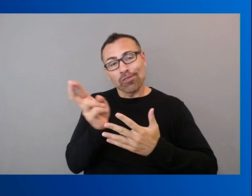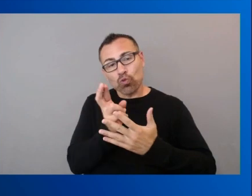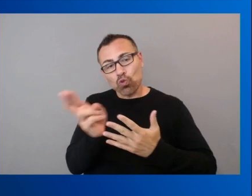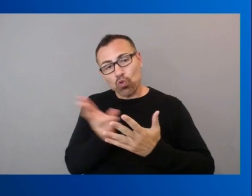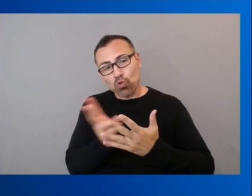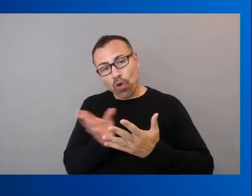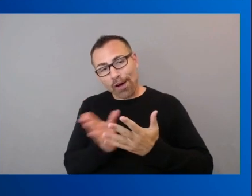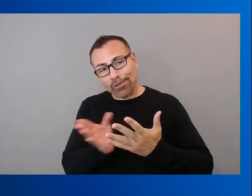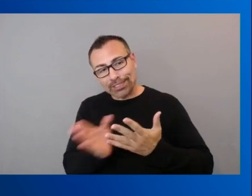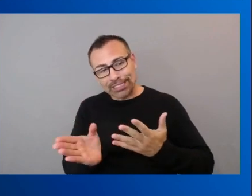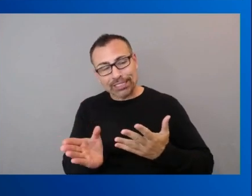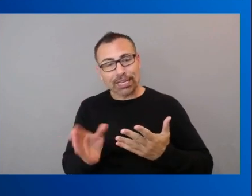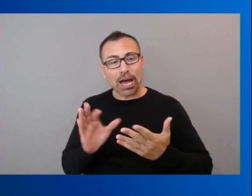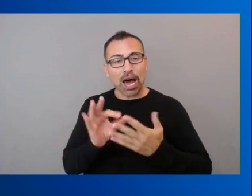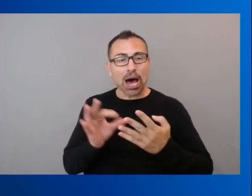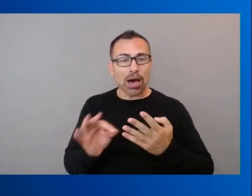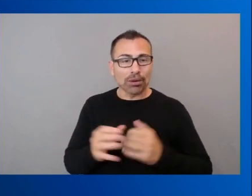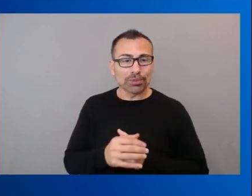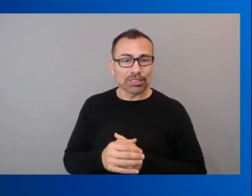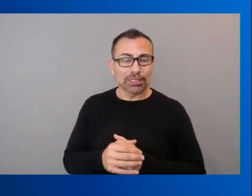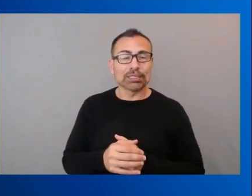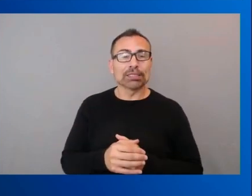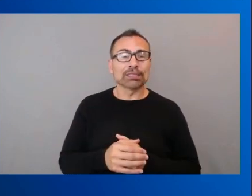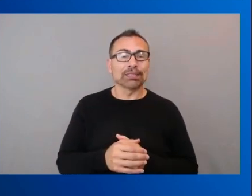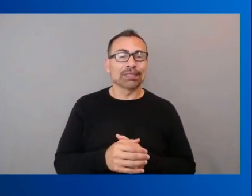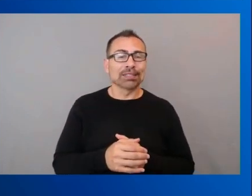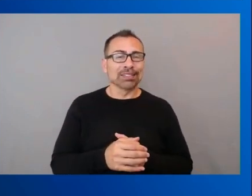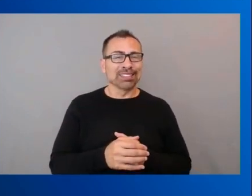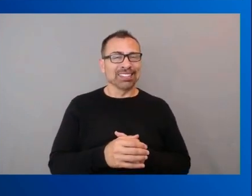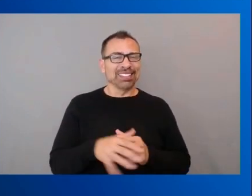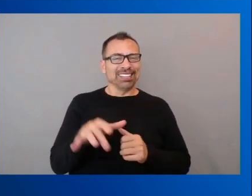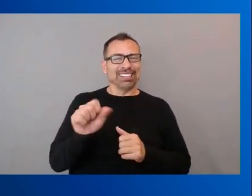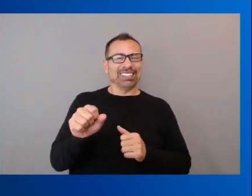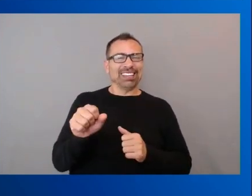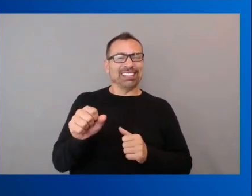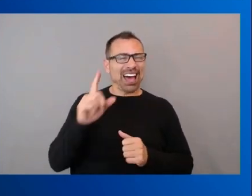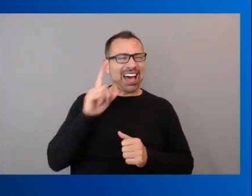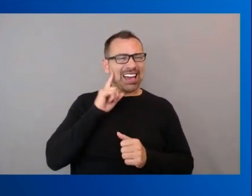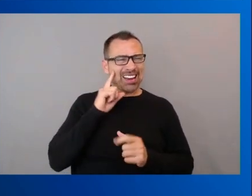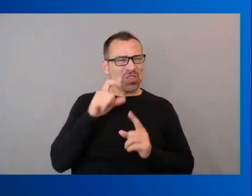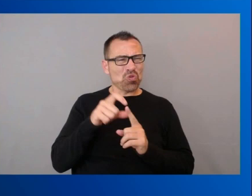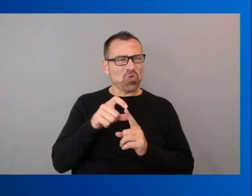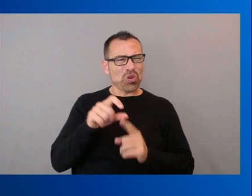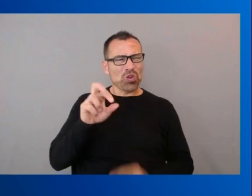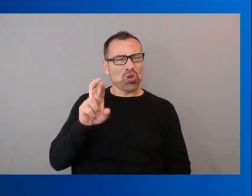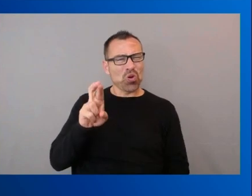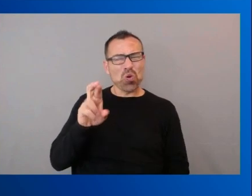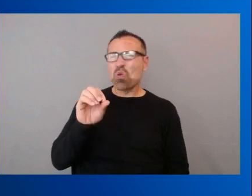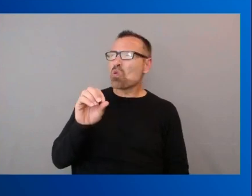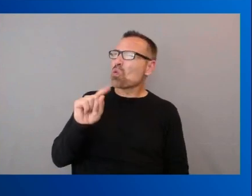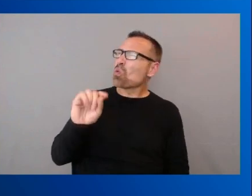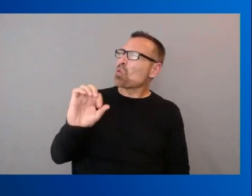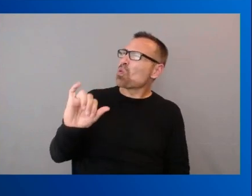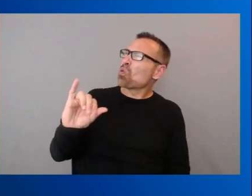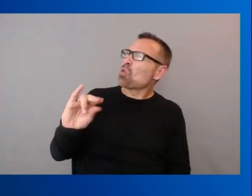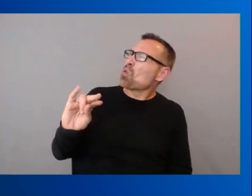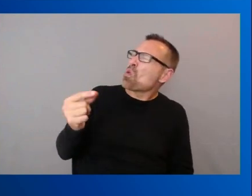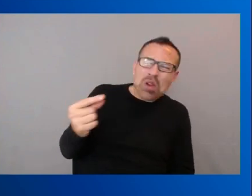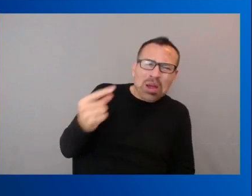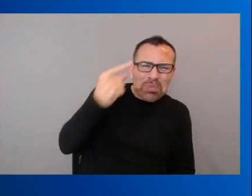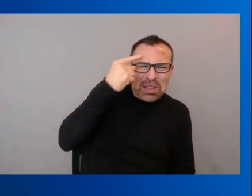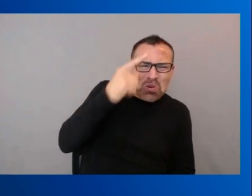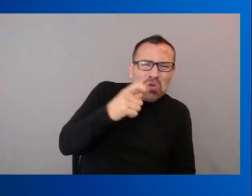paranoid. Just the Linux person in me, every time I hear routing, I'm like, who's doing sudo on these paths, on these